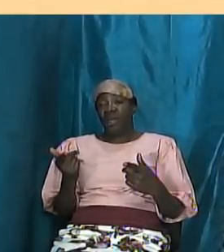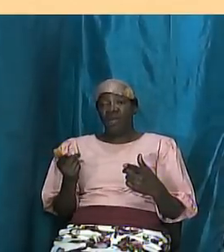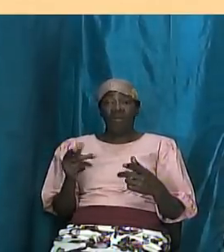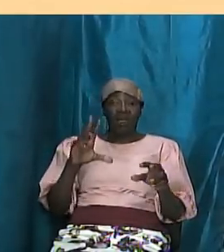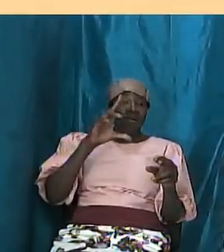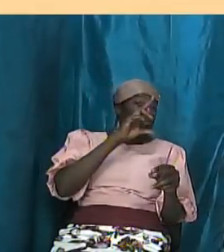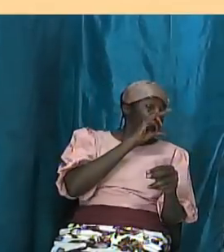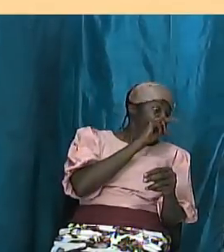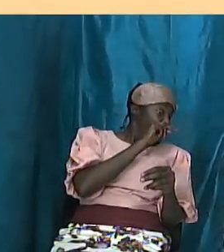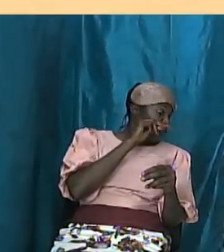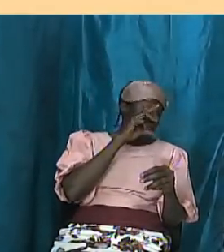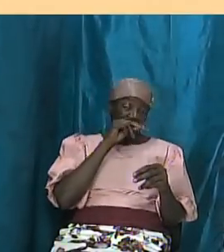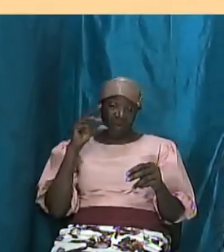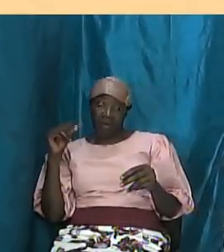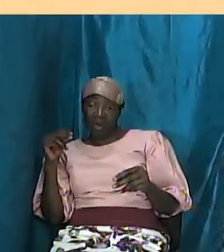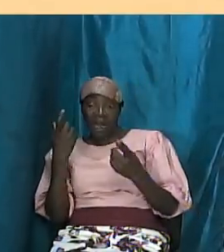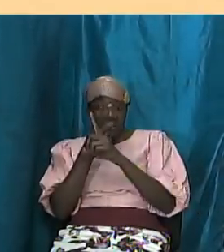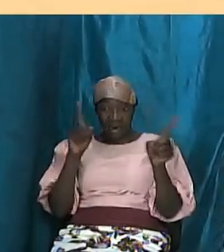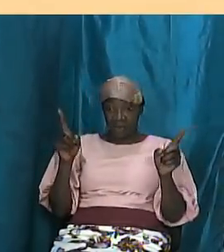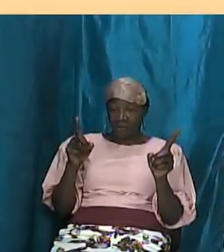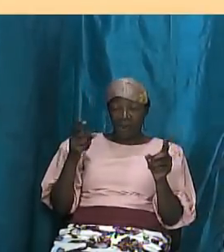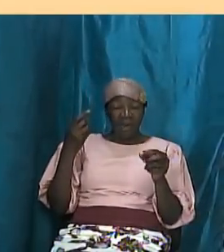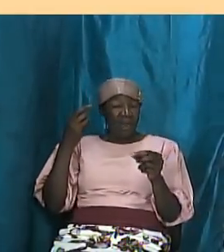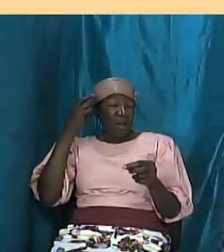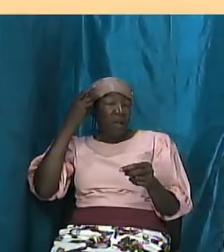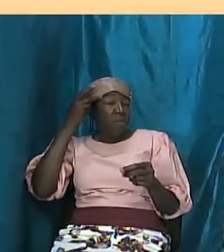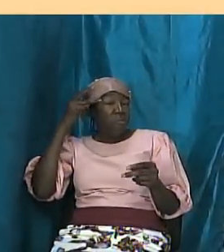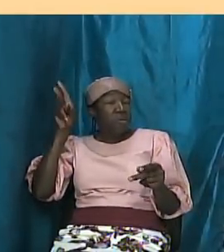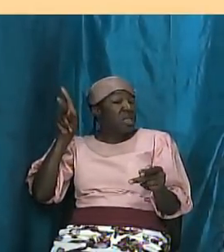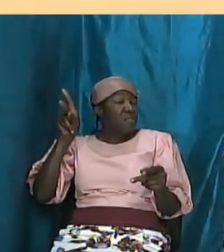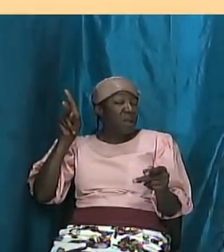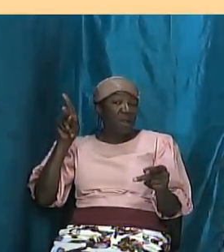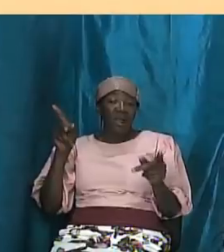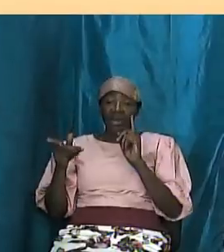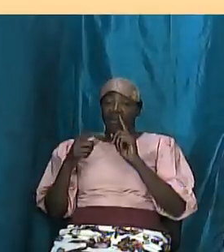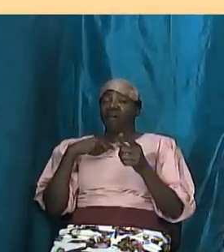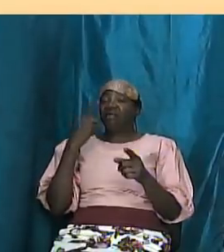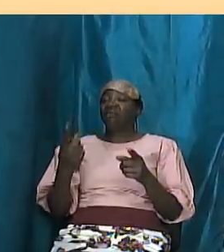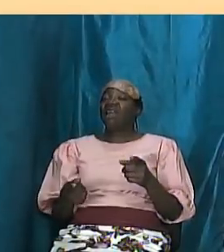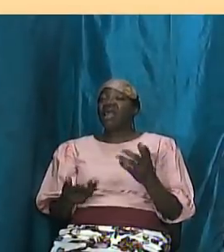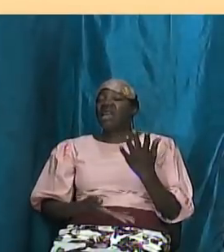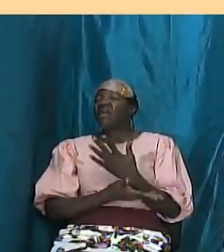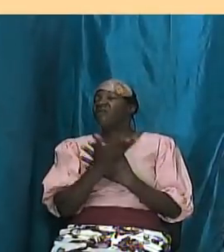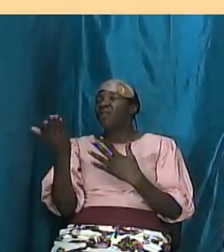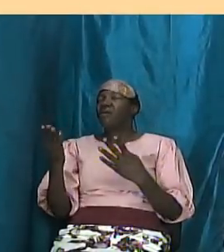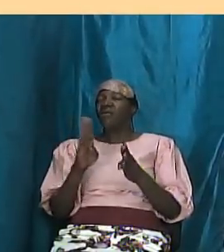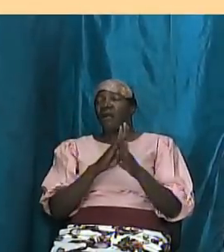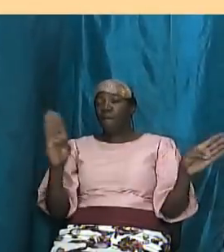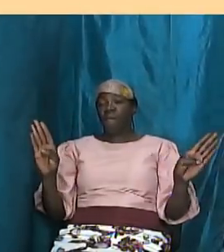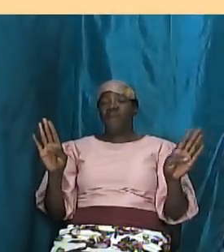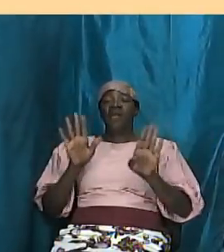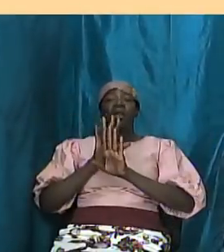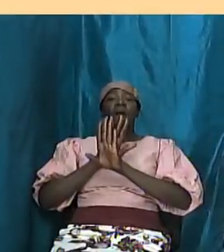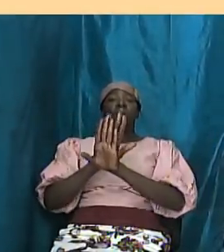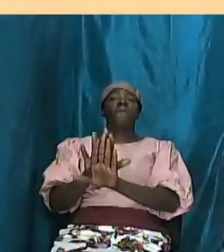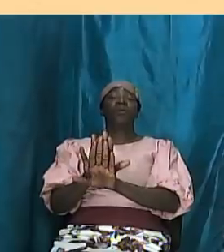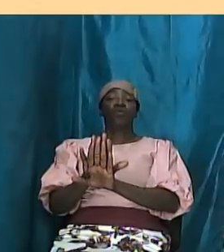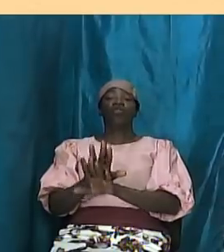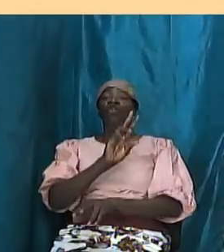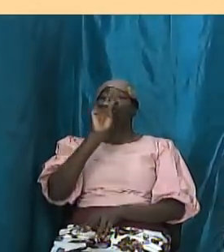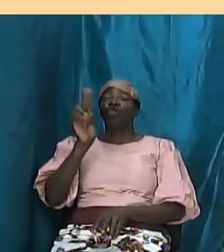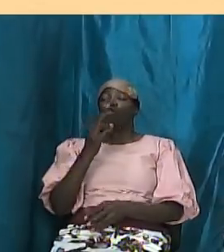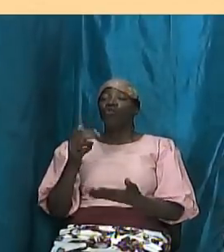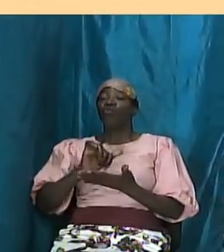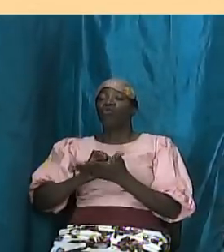some instances and the agnostics in other instances, this is what they use to tell us, and that there is a big push to use these things